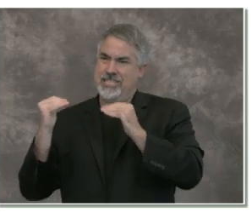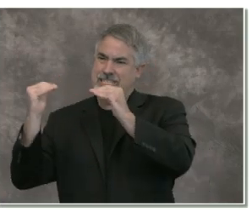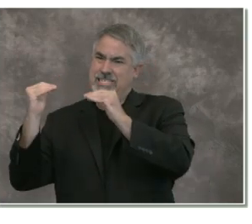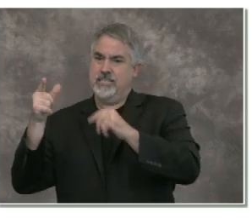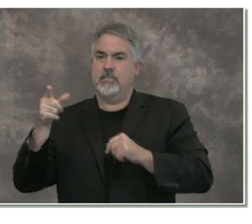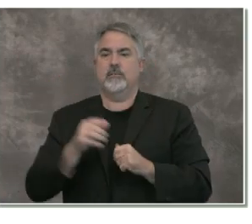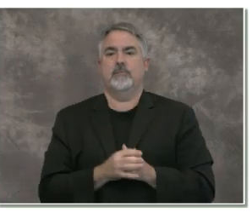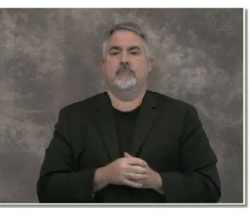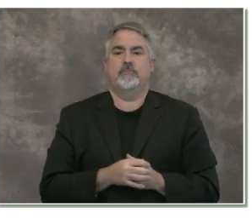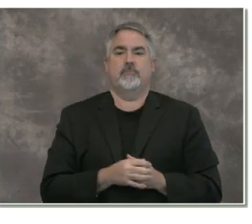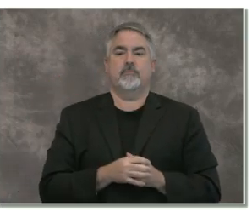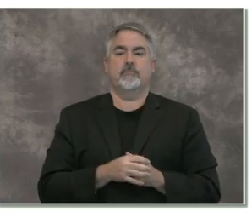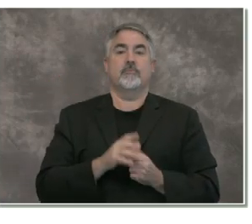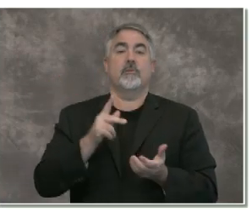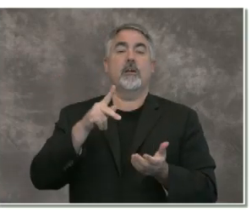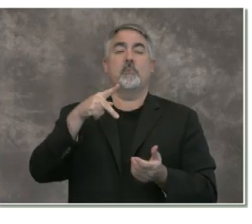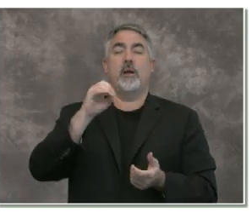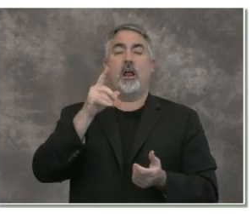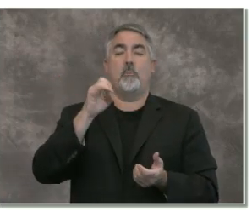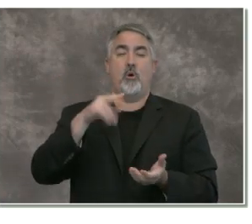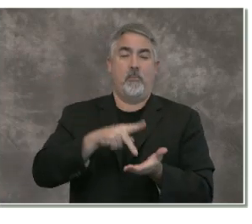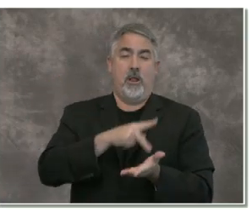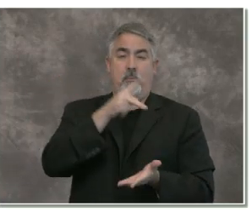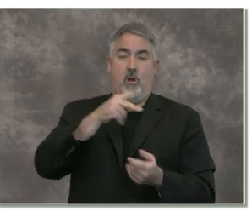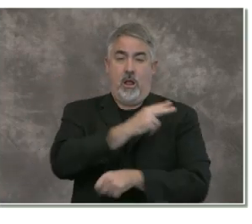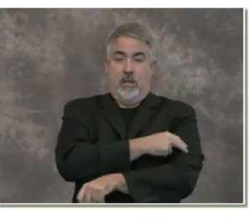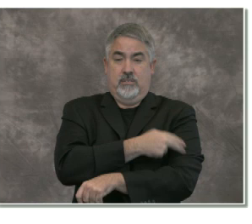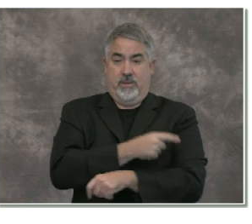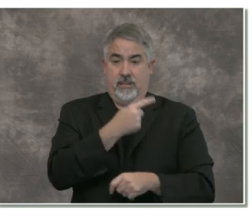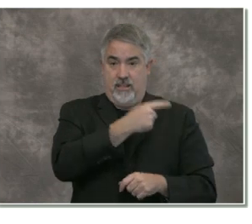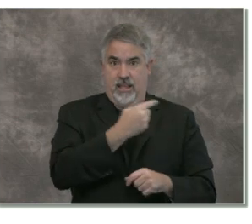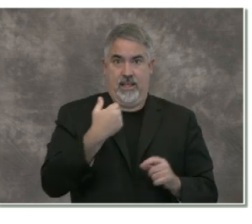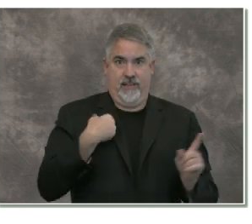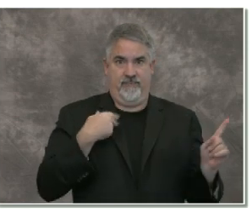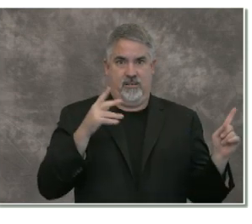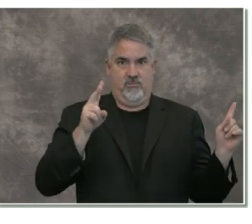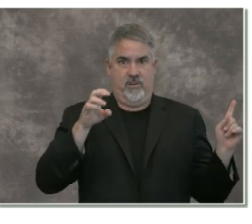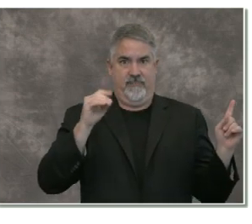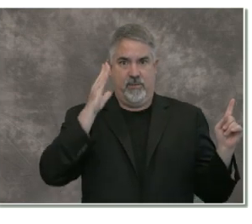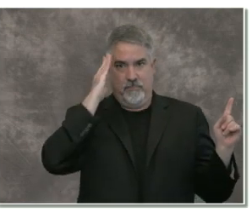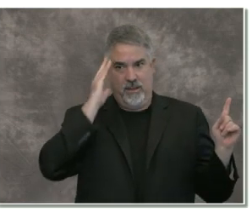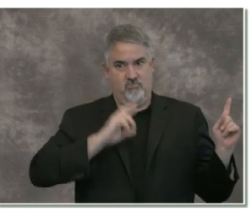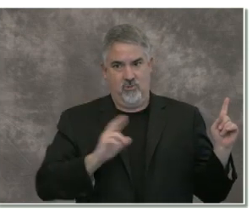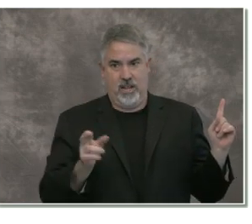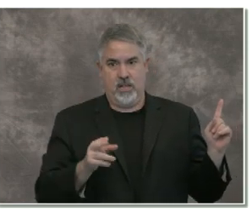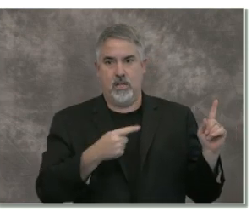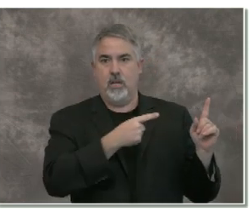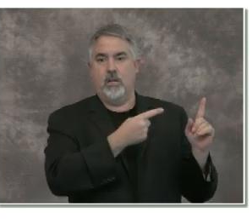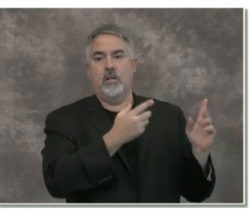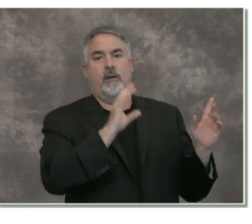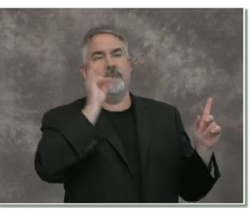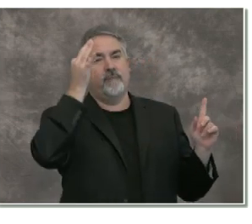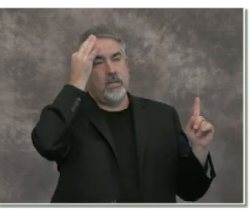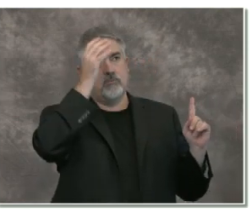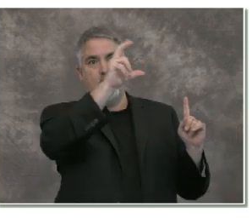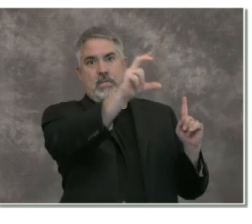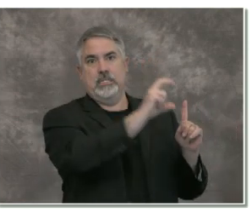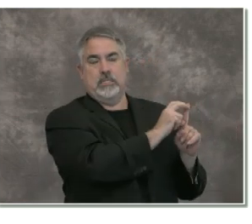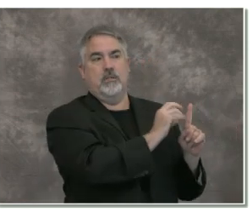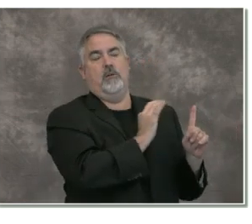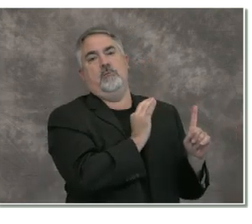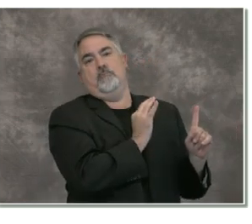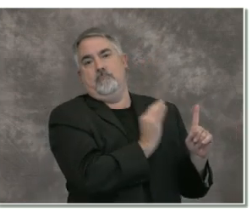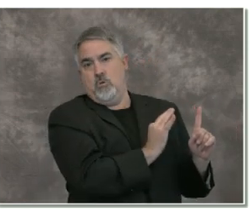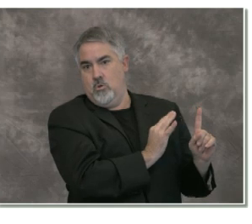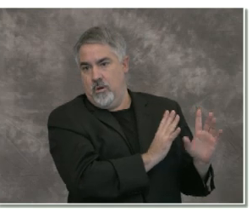in Escondido is the recipient of the 250-bed federal medical service that we expect in the coming weeks that to